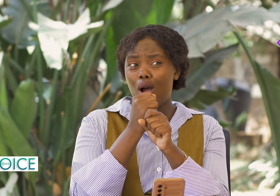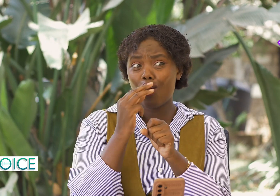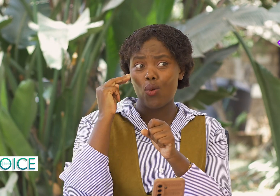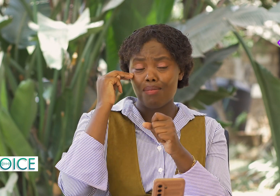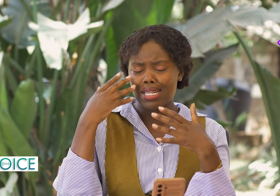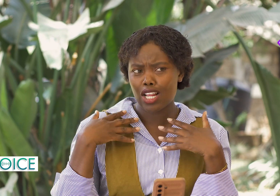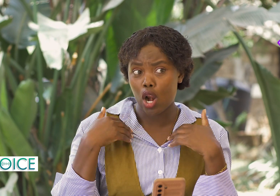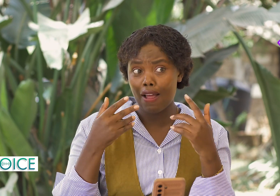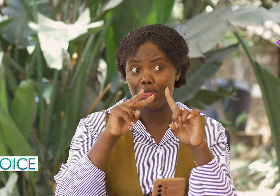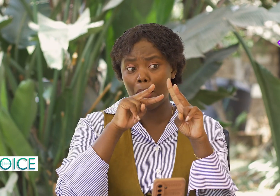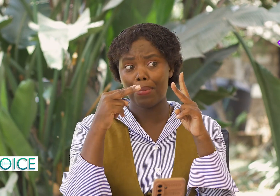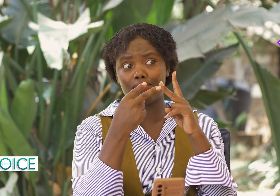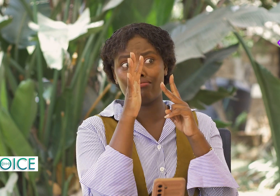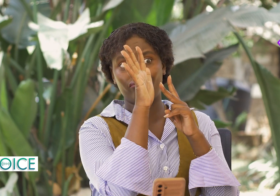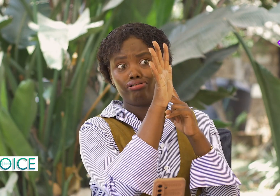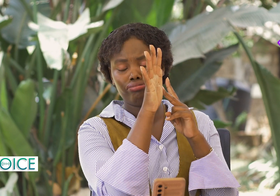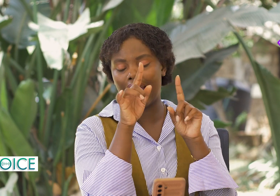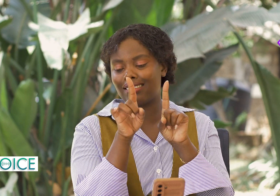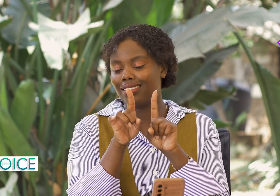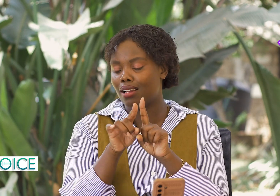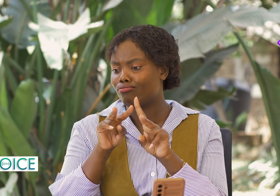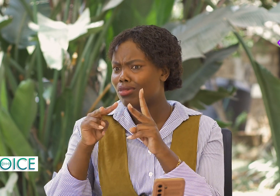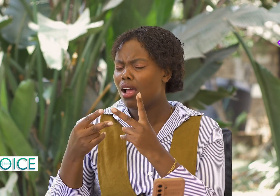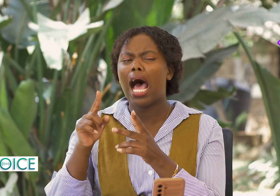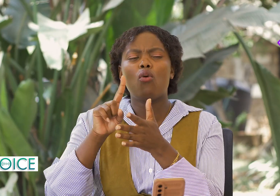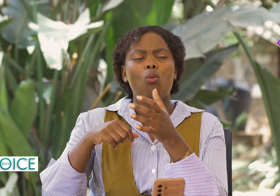and the perspectives that are outside there